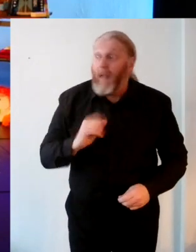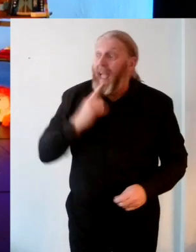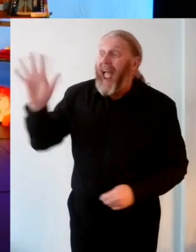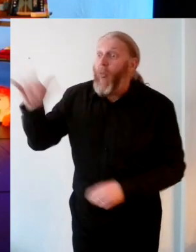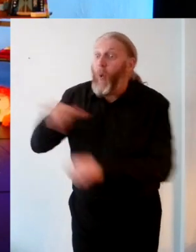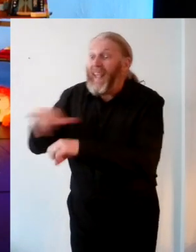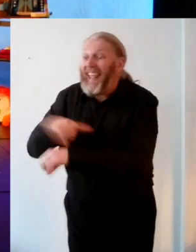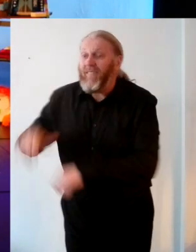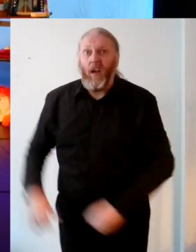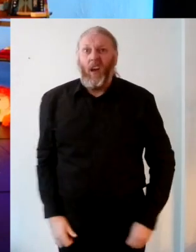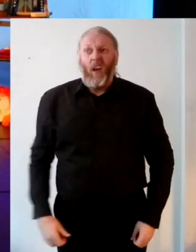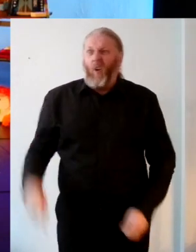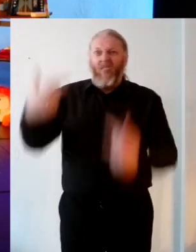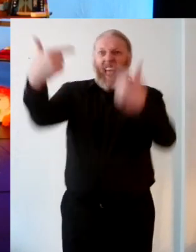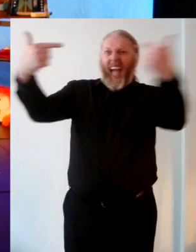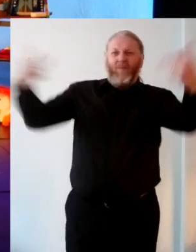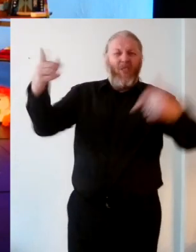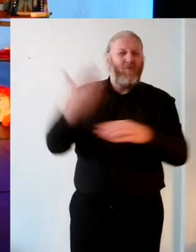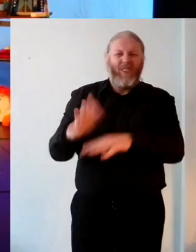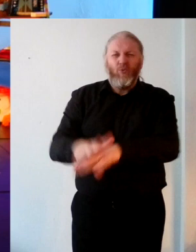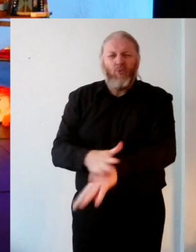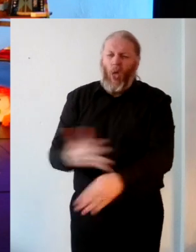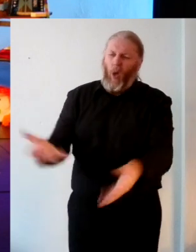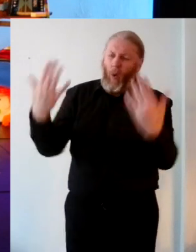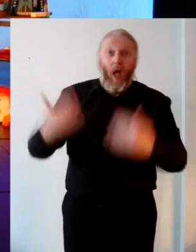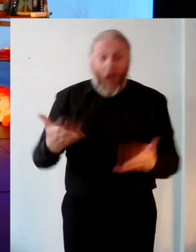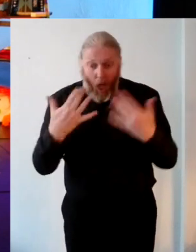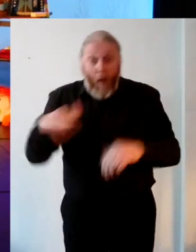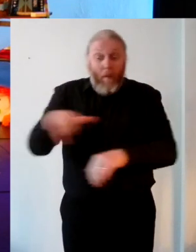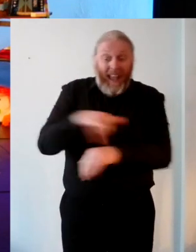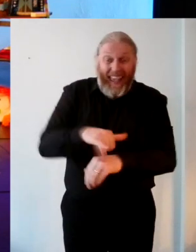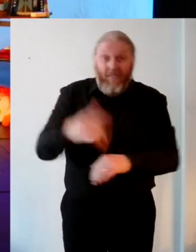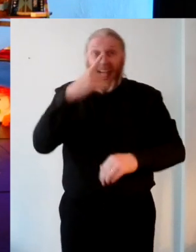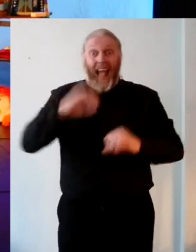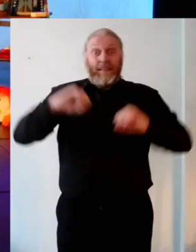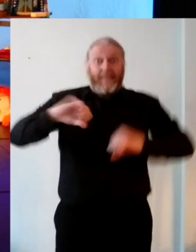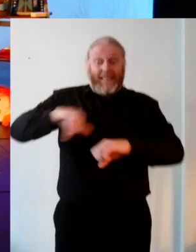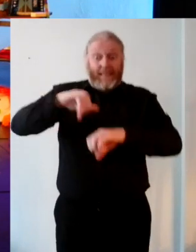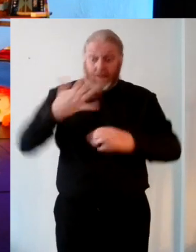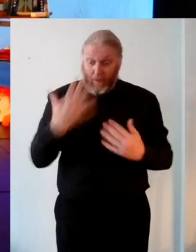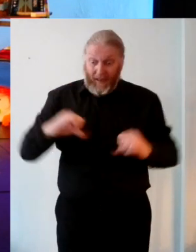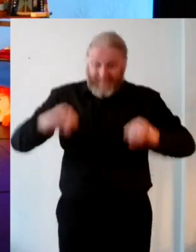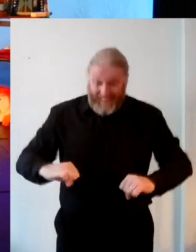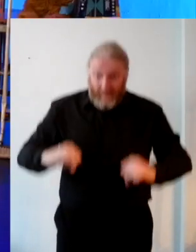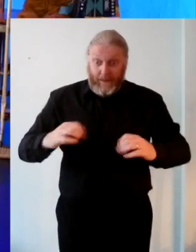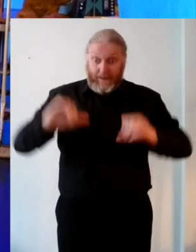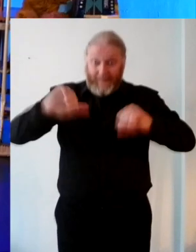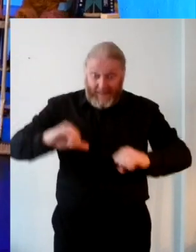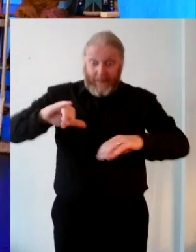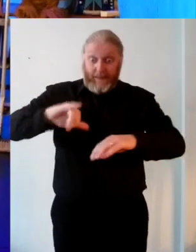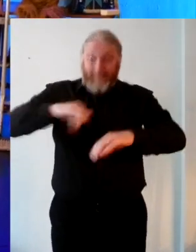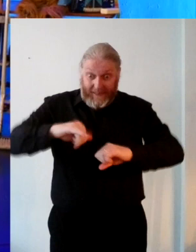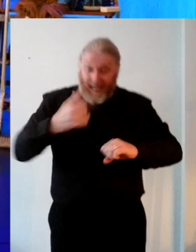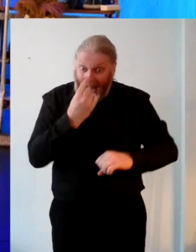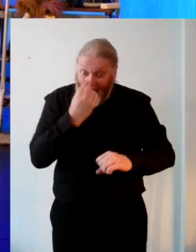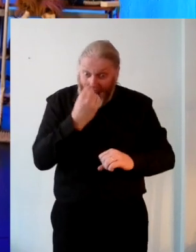Hello, Keith! Oh, they're a bit slow in here. Yeah, come on, Keith! Come on, up you get! Go, sit! Here comes, sit! Sit! Go, you can do